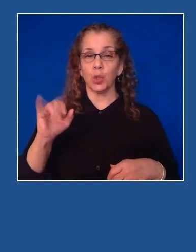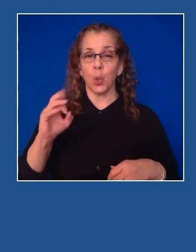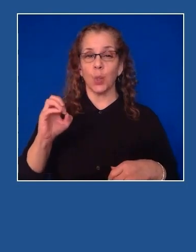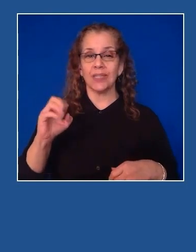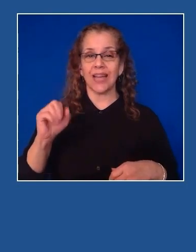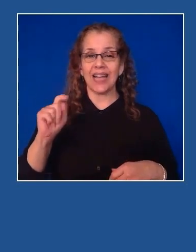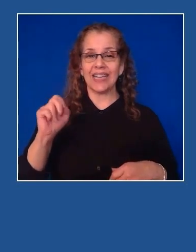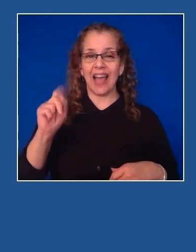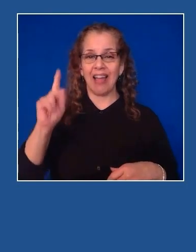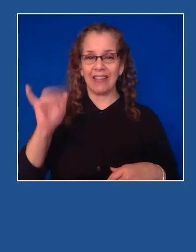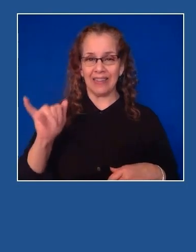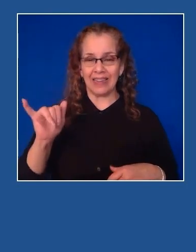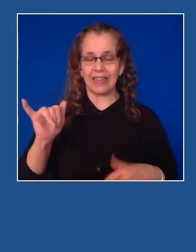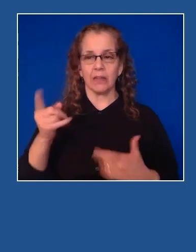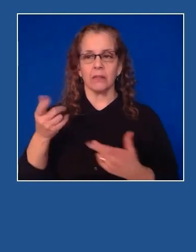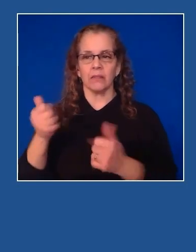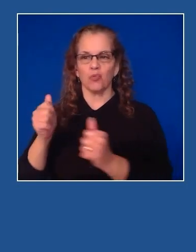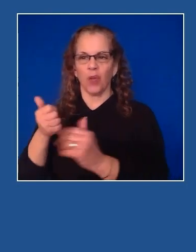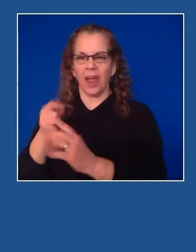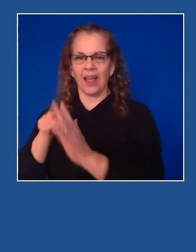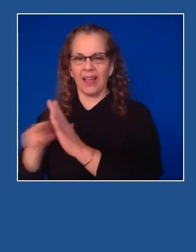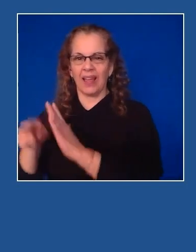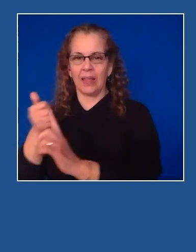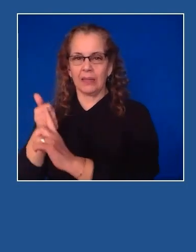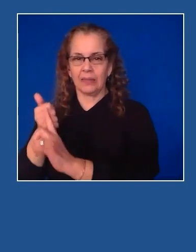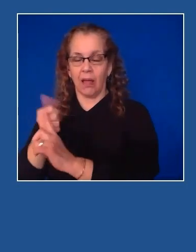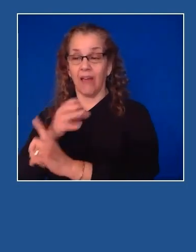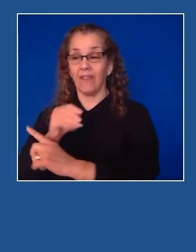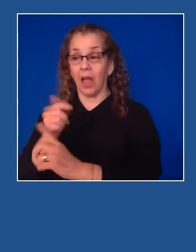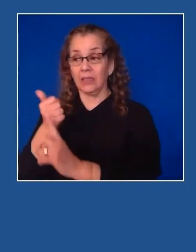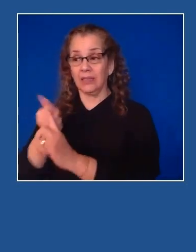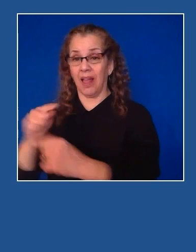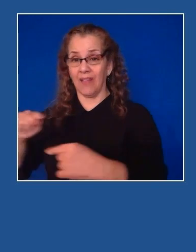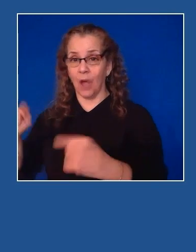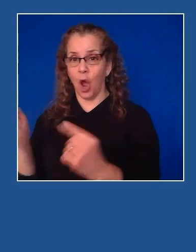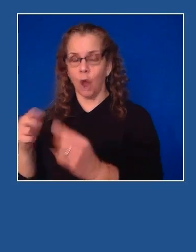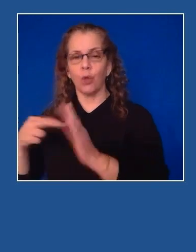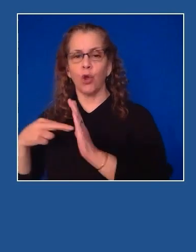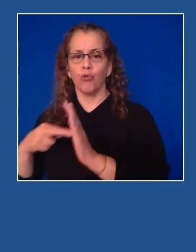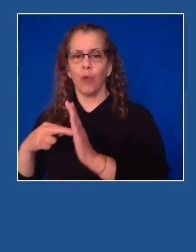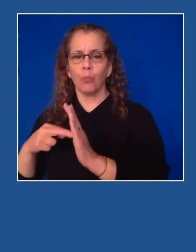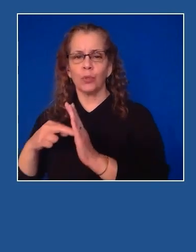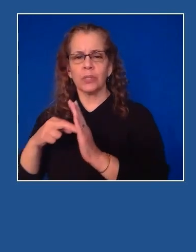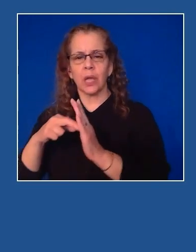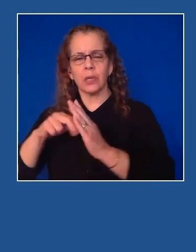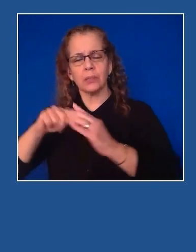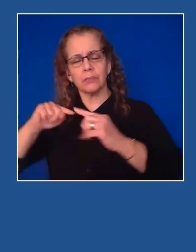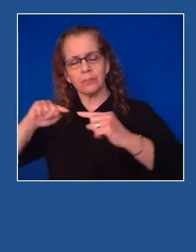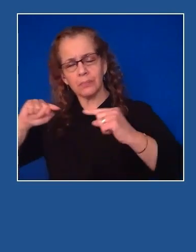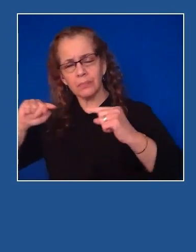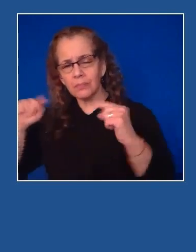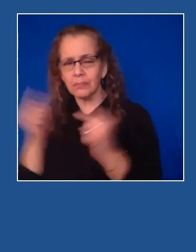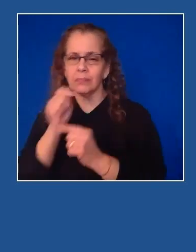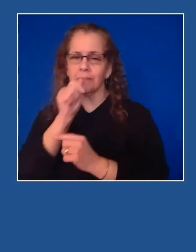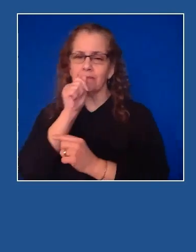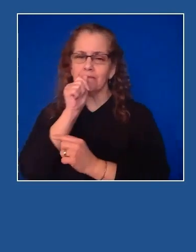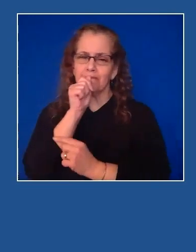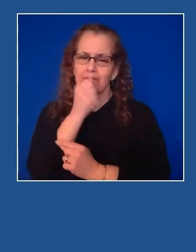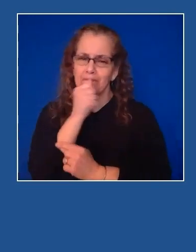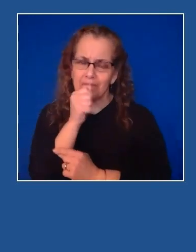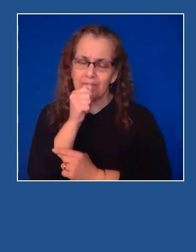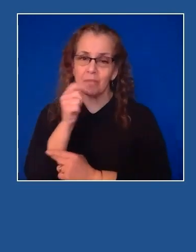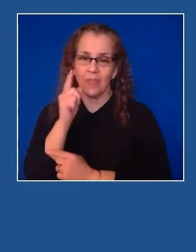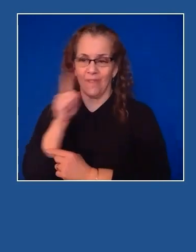represent excruciating pain and suffering for people who are suicidal and self-harming. Family